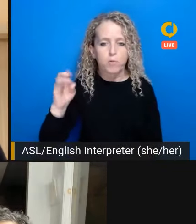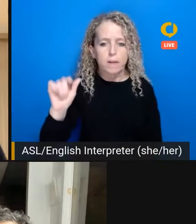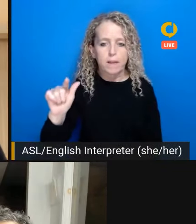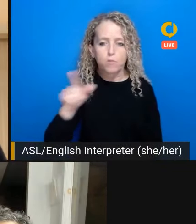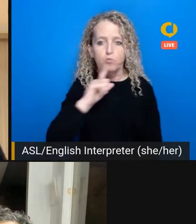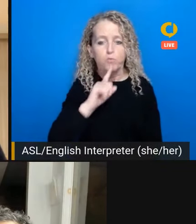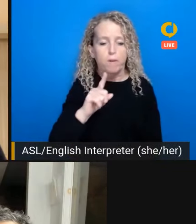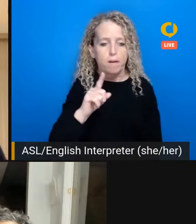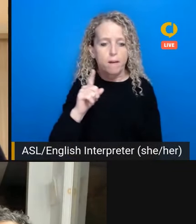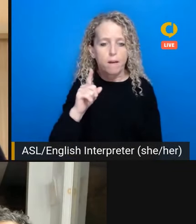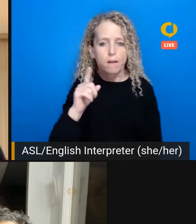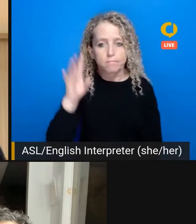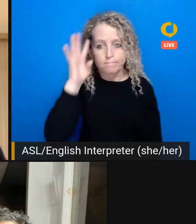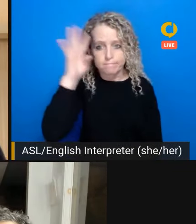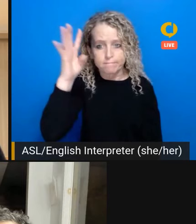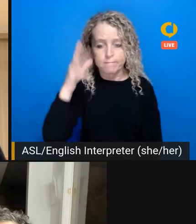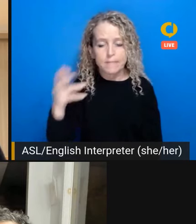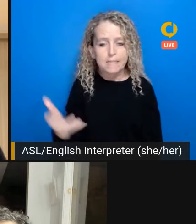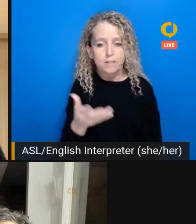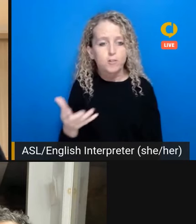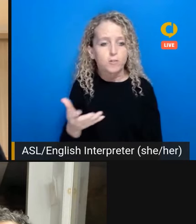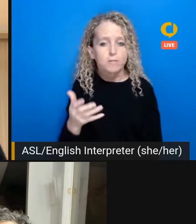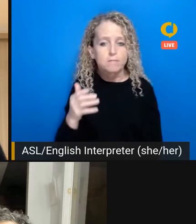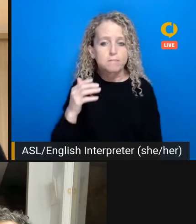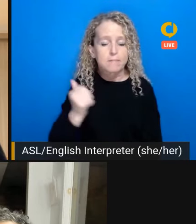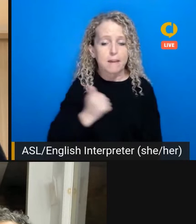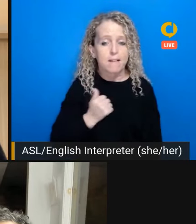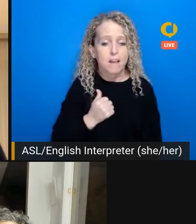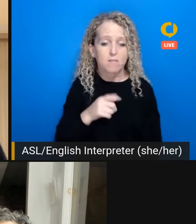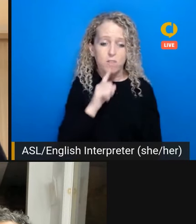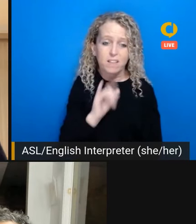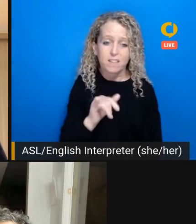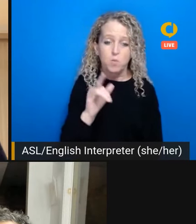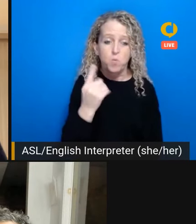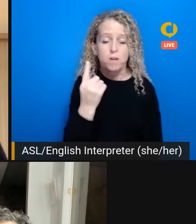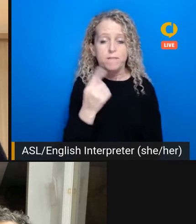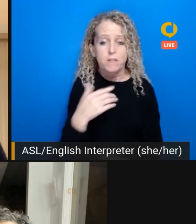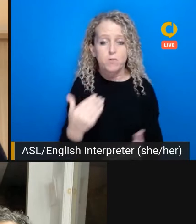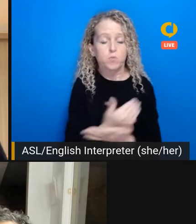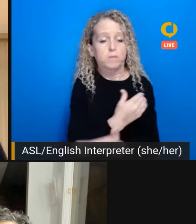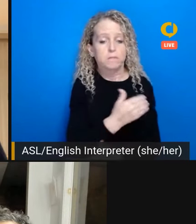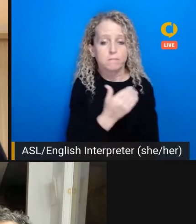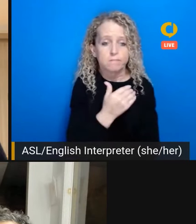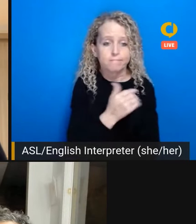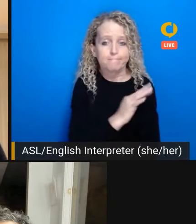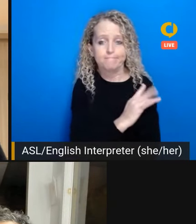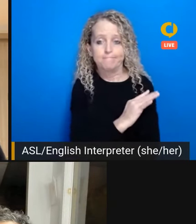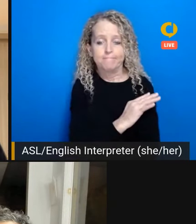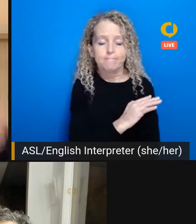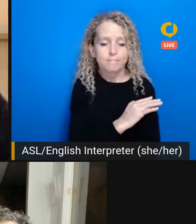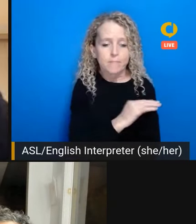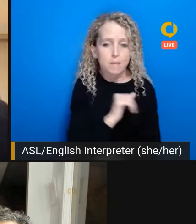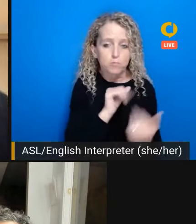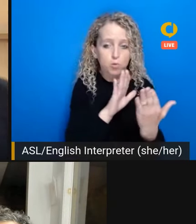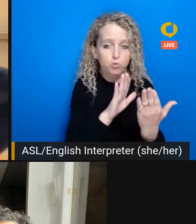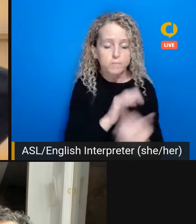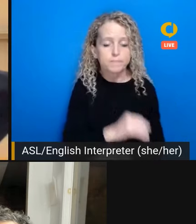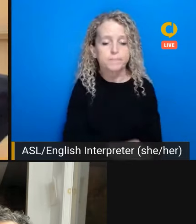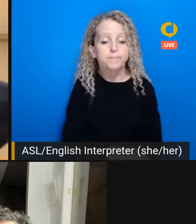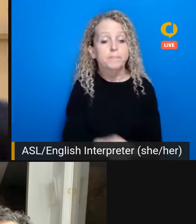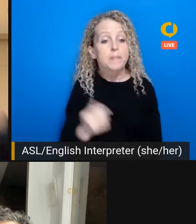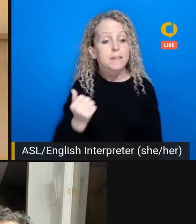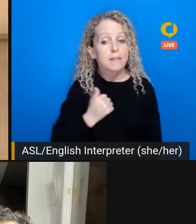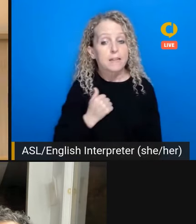most important contemporary AI approaches, right? And in terms of funding, the way the Canadian government likes to work